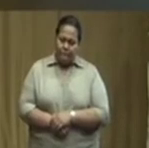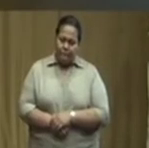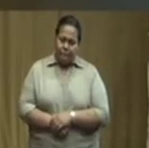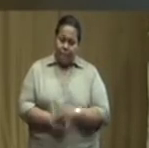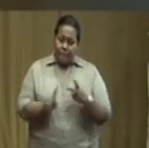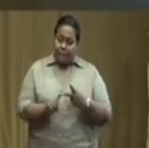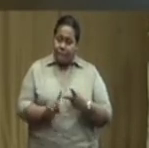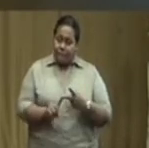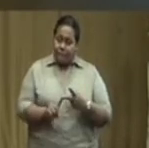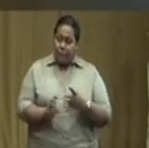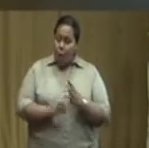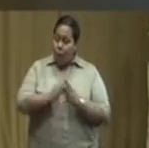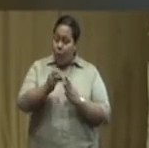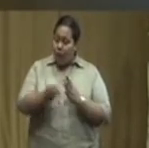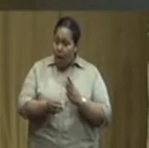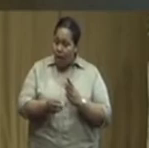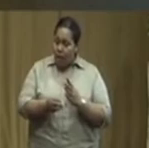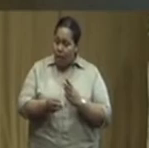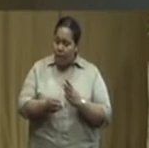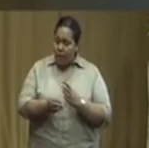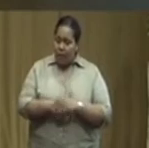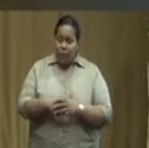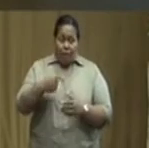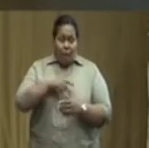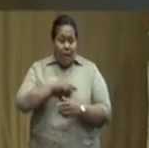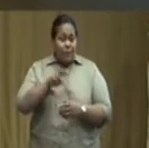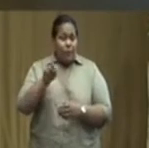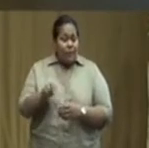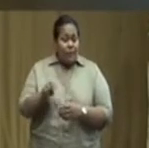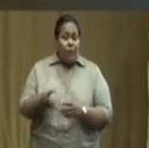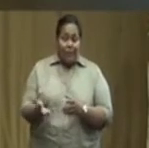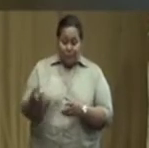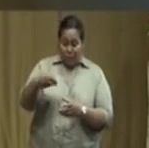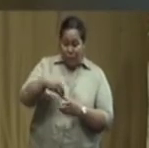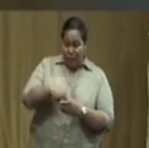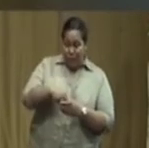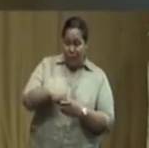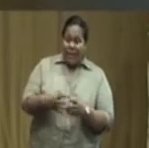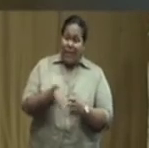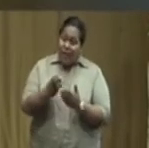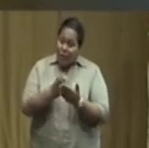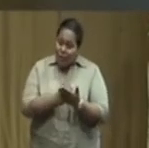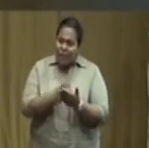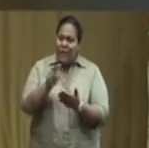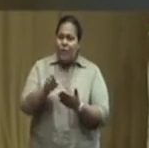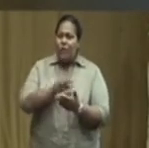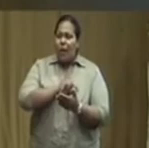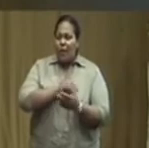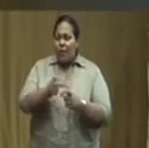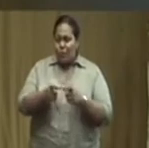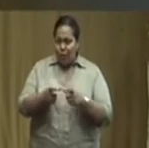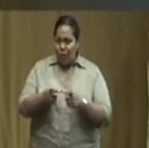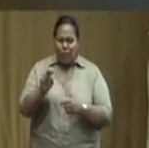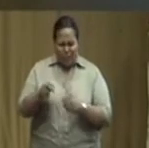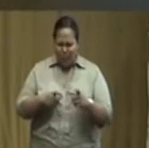Secondly, OER requires, for us at the moment, incorporating it into our courses, it requires active quality control.